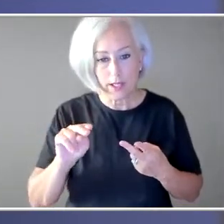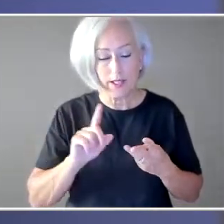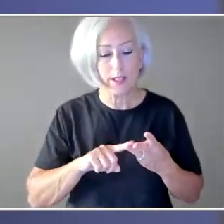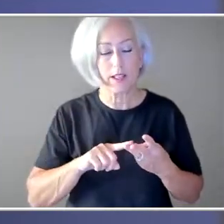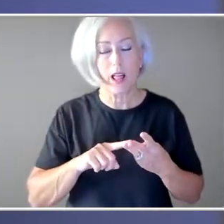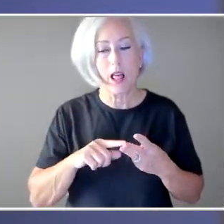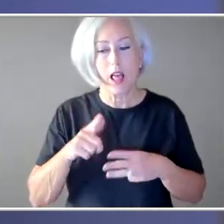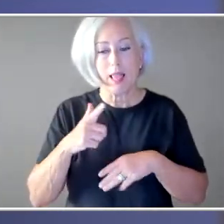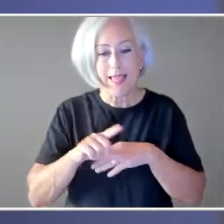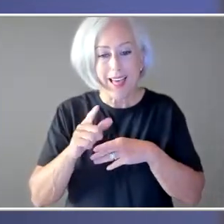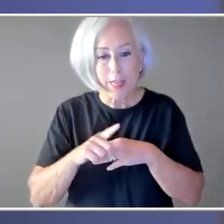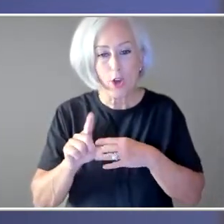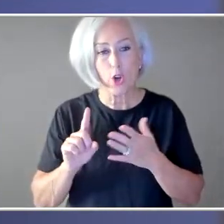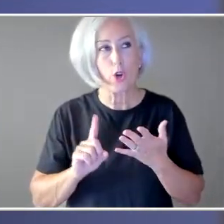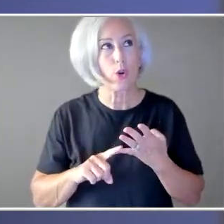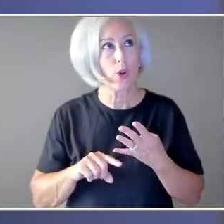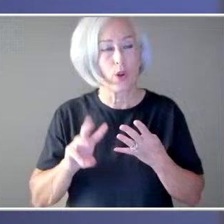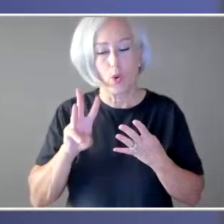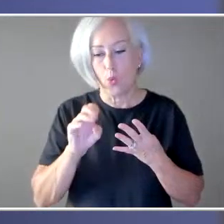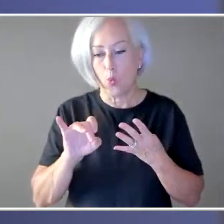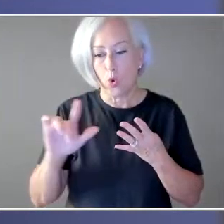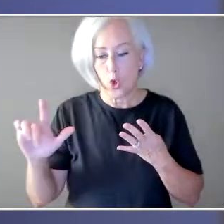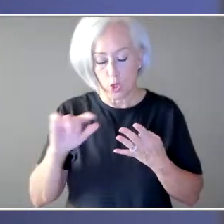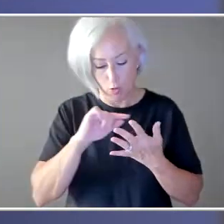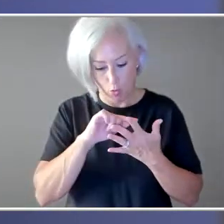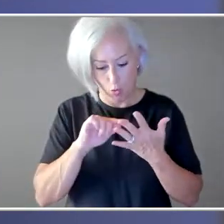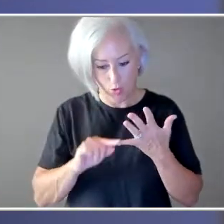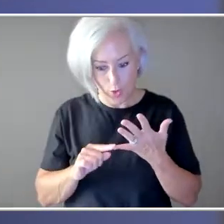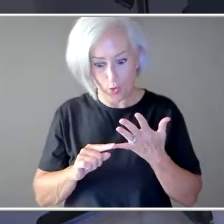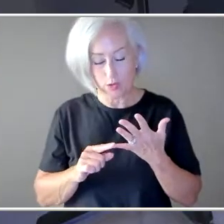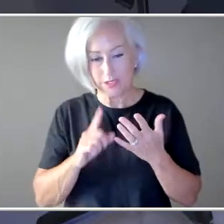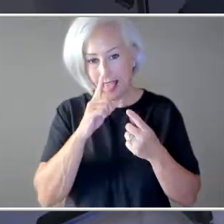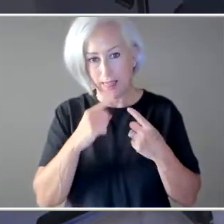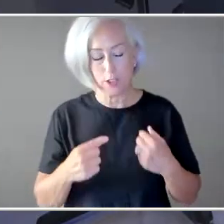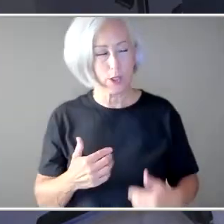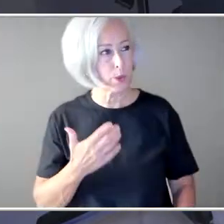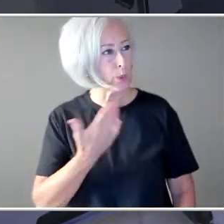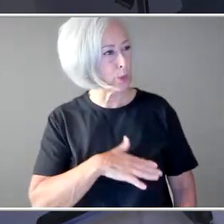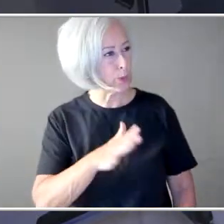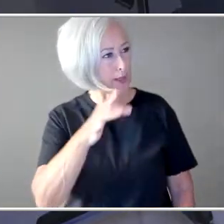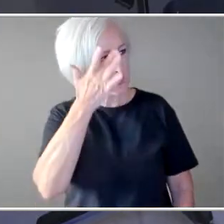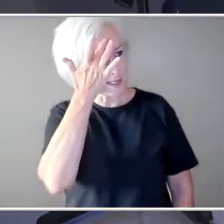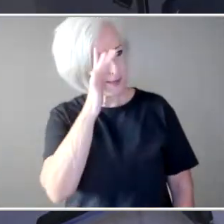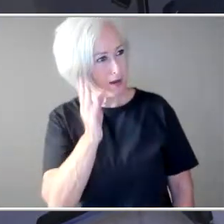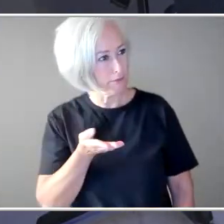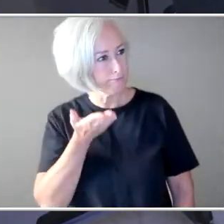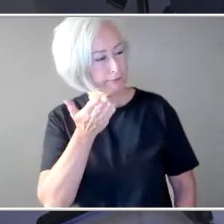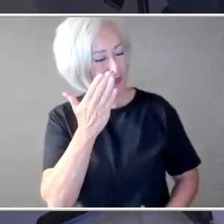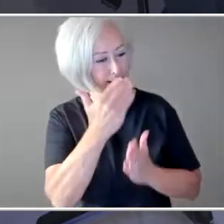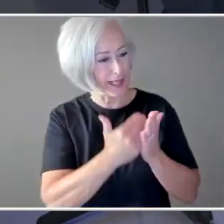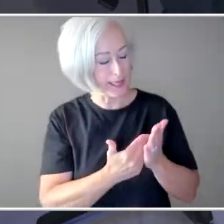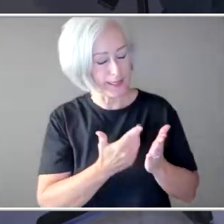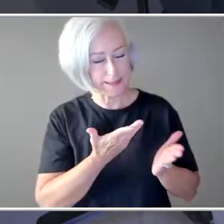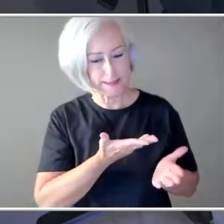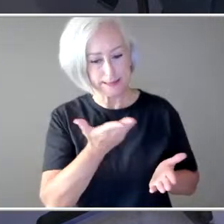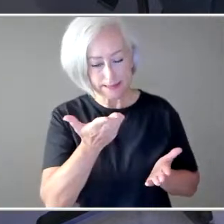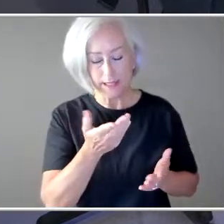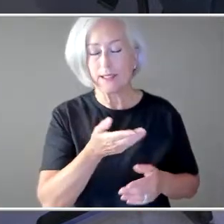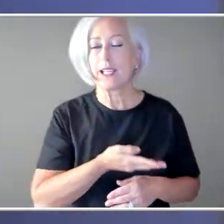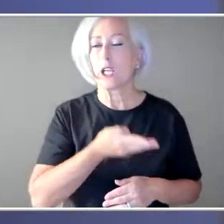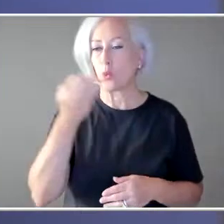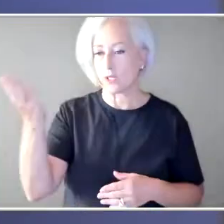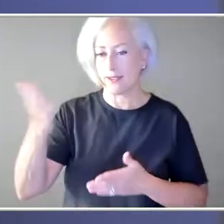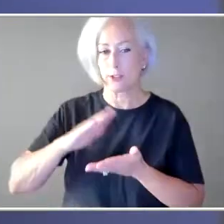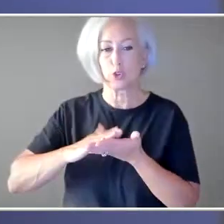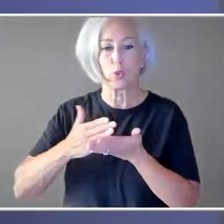And so that's really smart. Handing out to the server and let her take it back to the chef. And they take it to the chef. Yeah. But